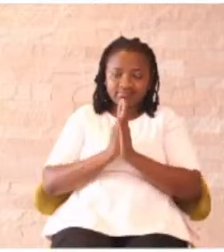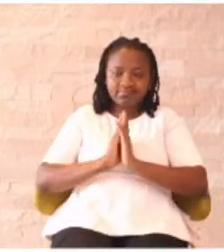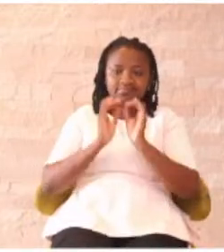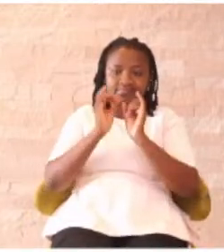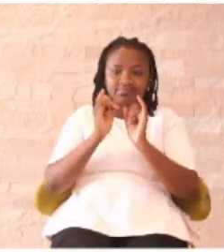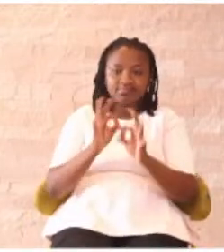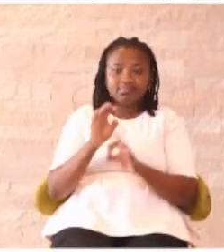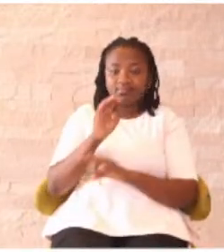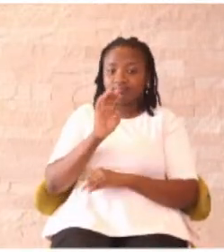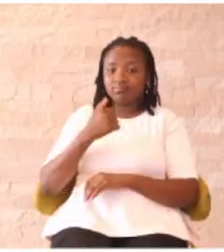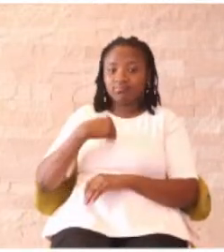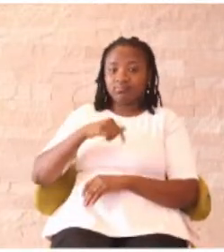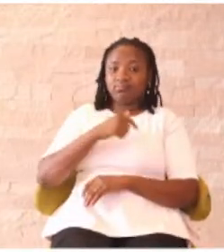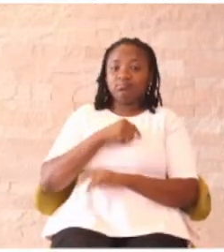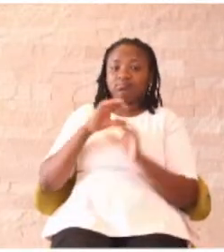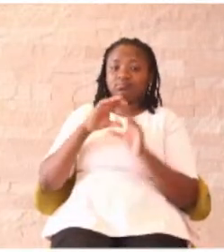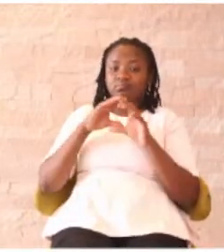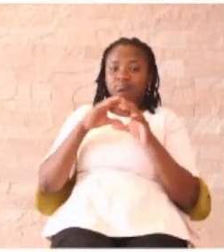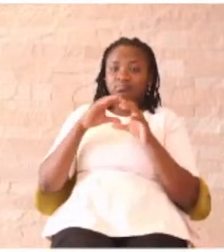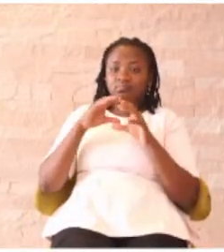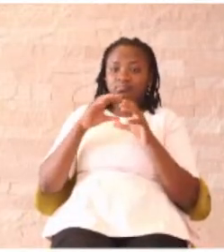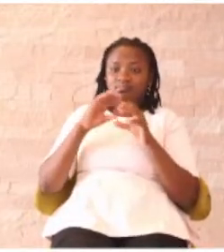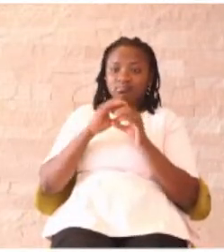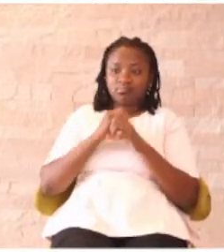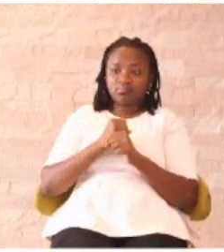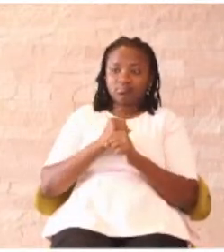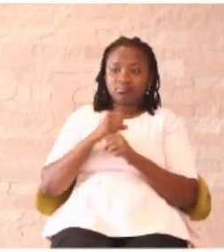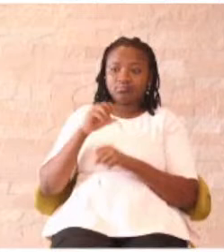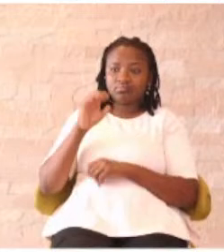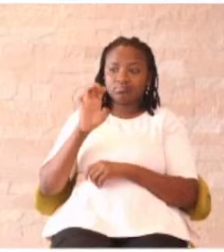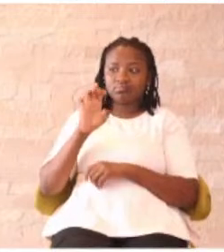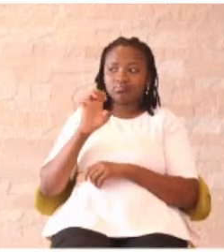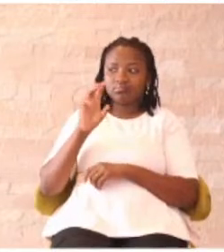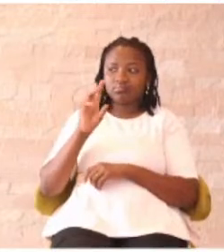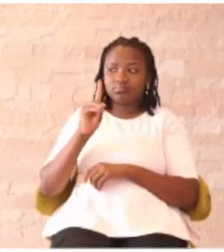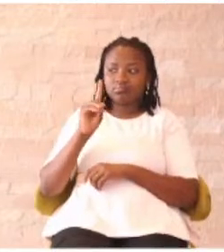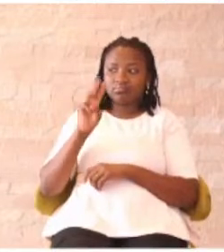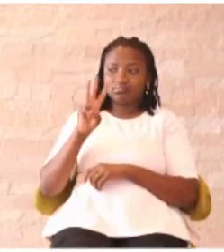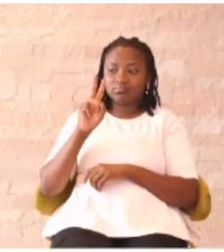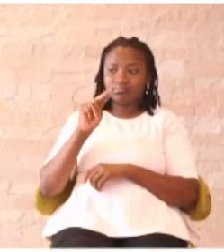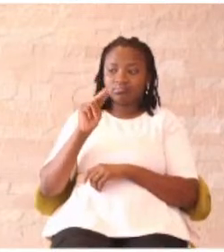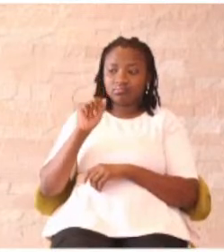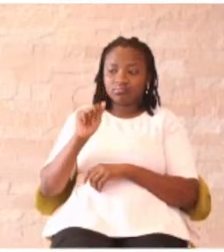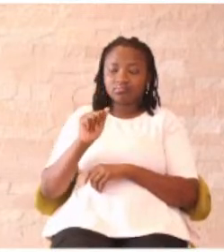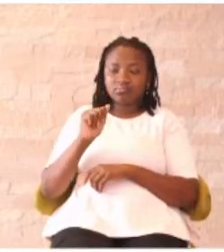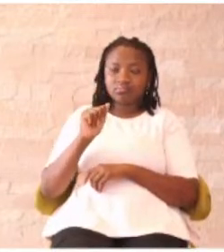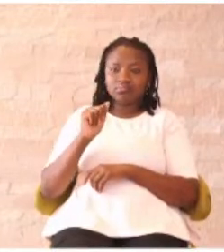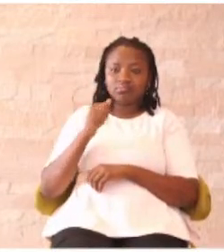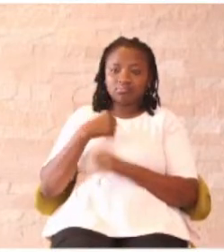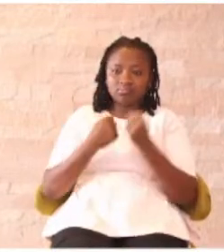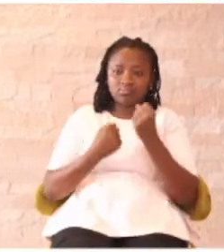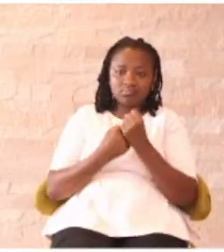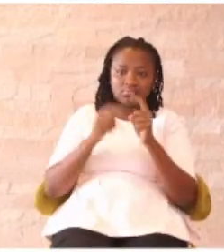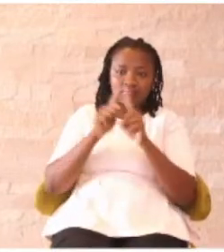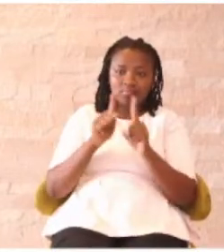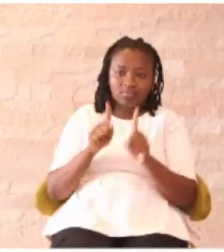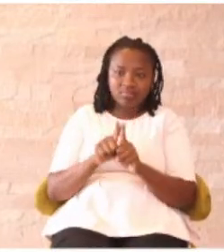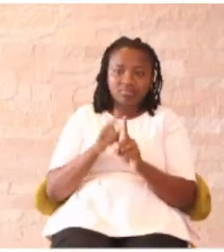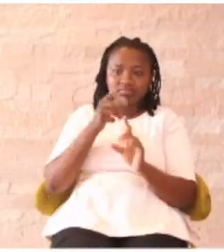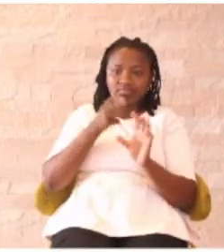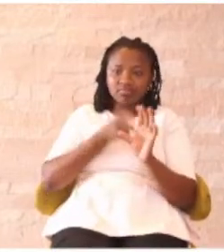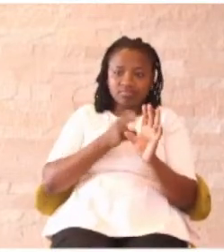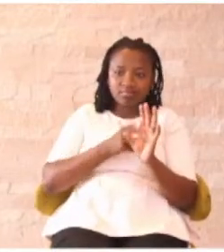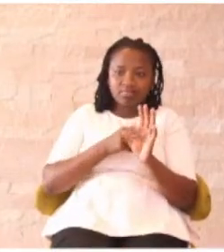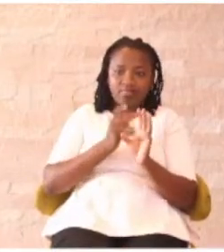EWDNA's commenting from disability perspective. The participation and benefits